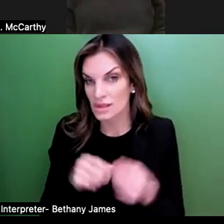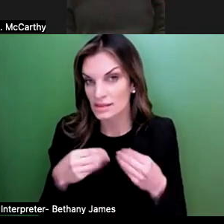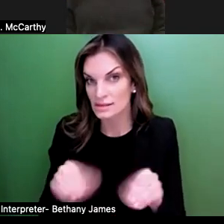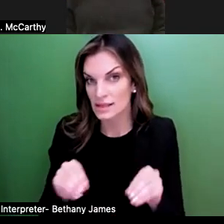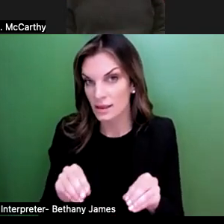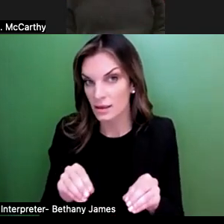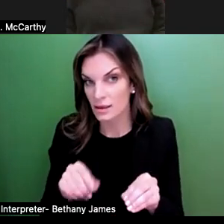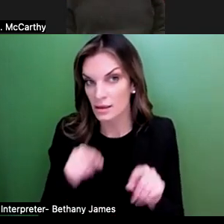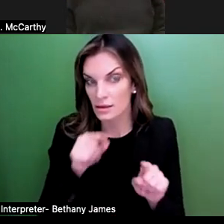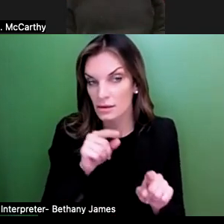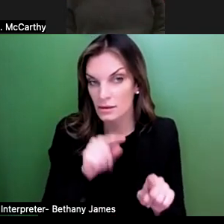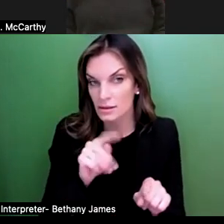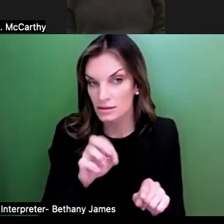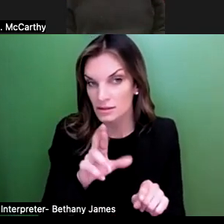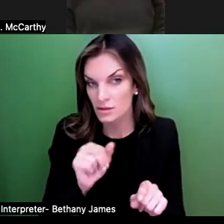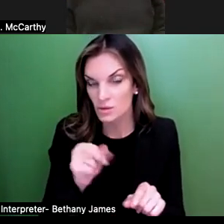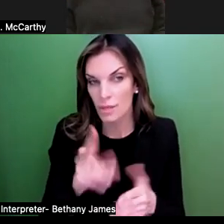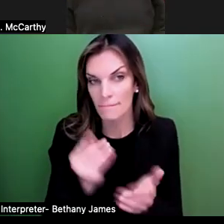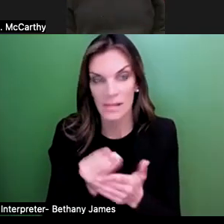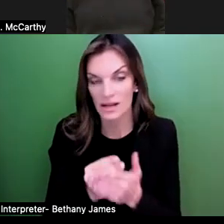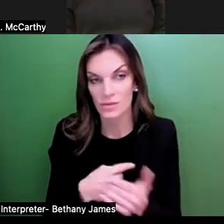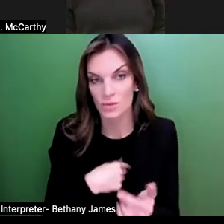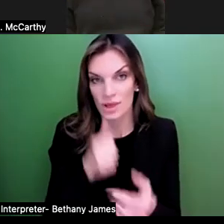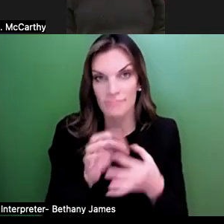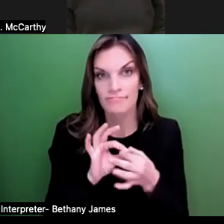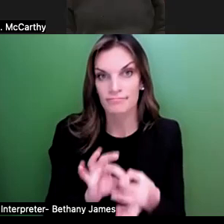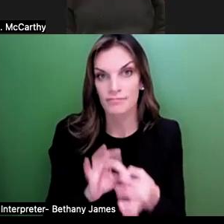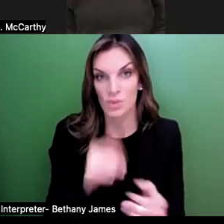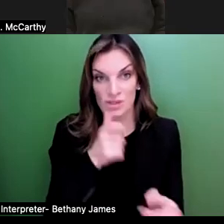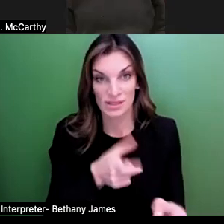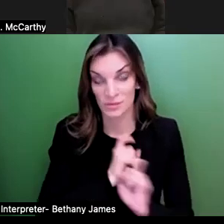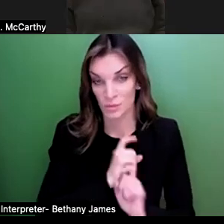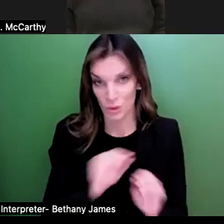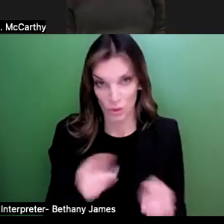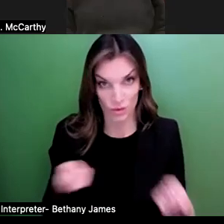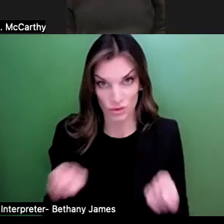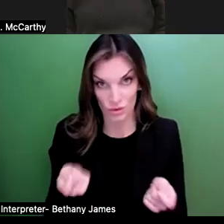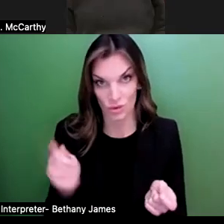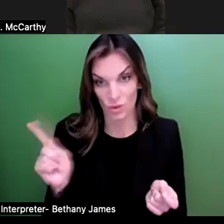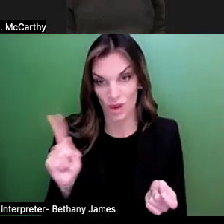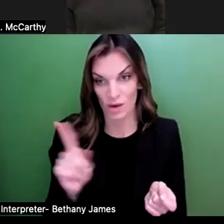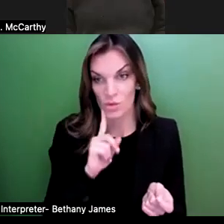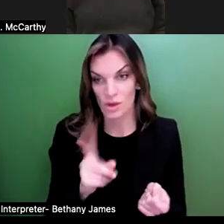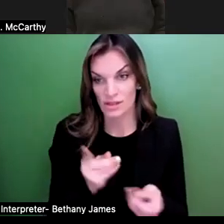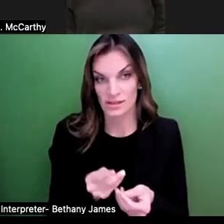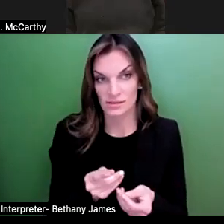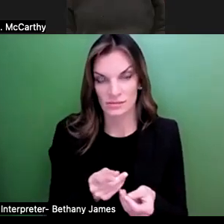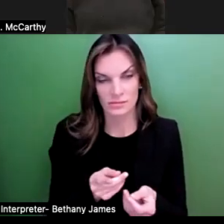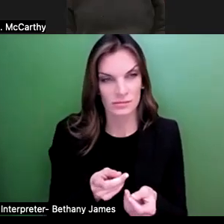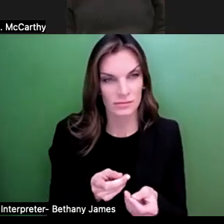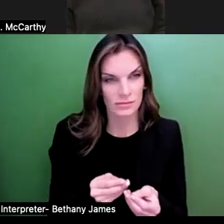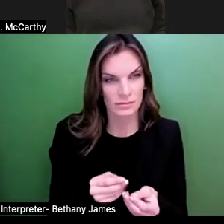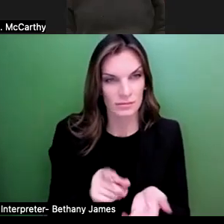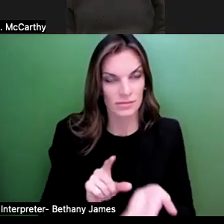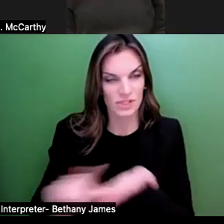we have anything to do with the money. It was not given to the village. We have no control over where it was dispersed. So I just need to clear that one thing up.